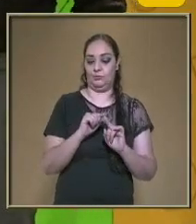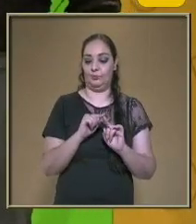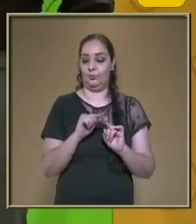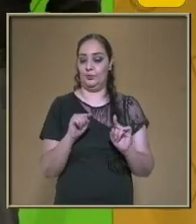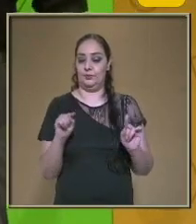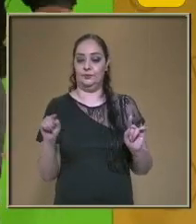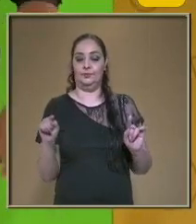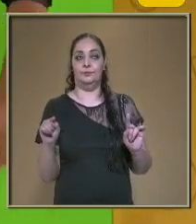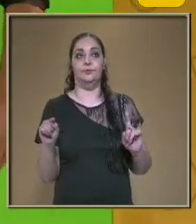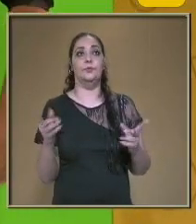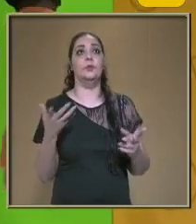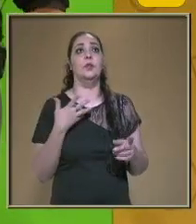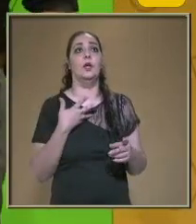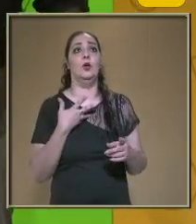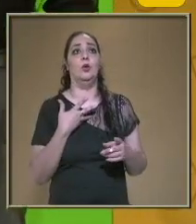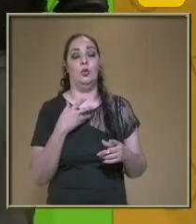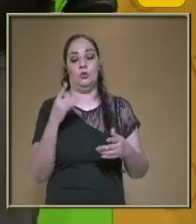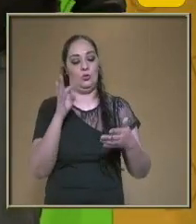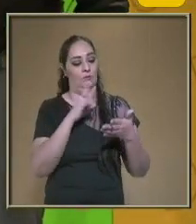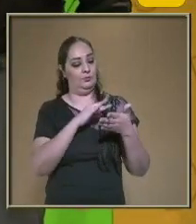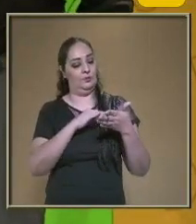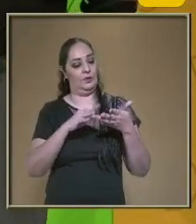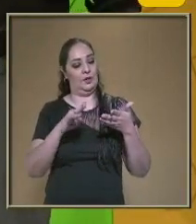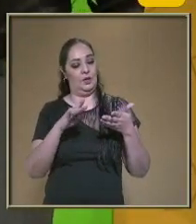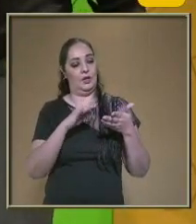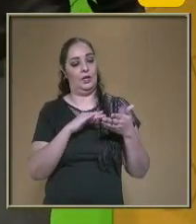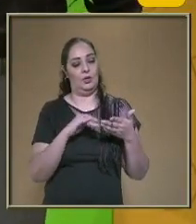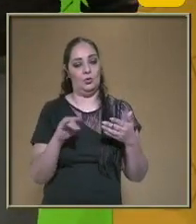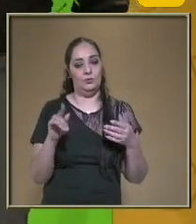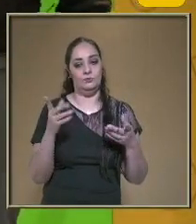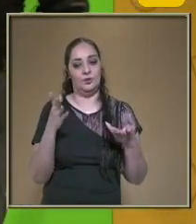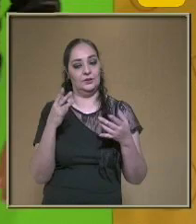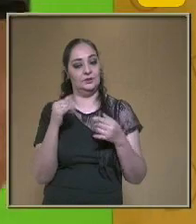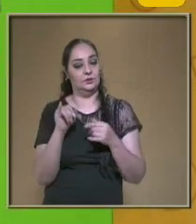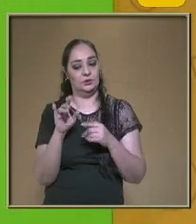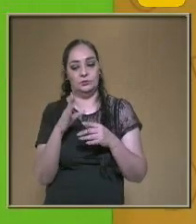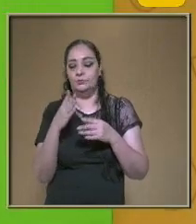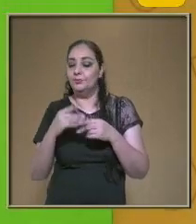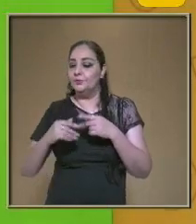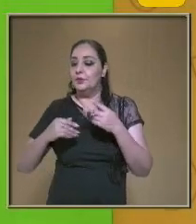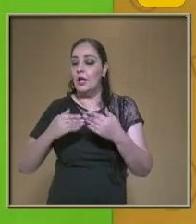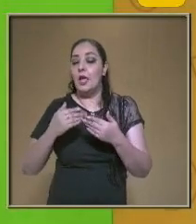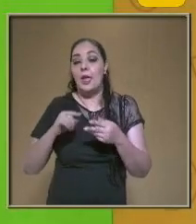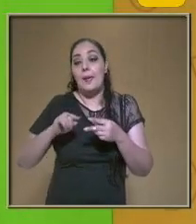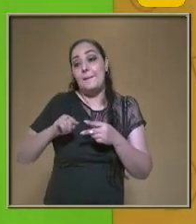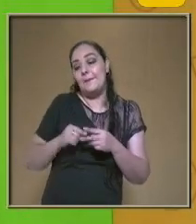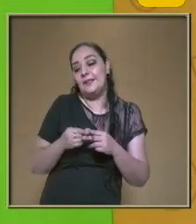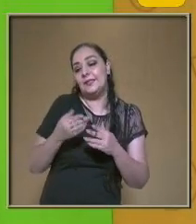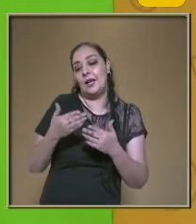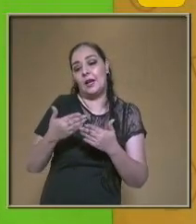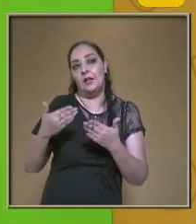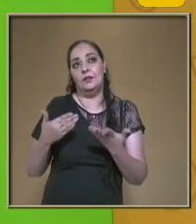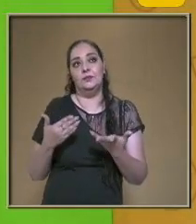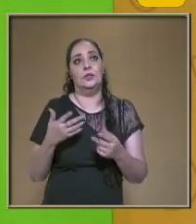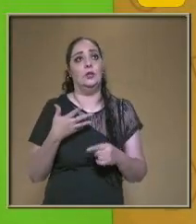little space, read the instructions before the practice. But in the parentheses, we have an